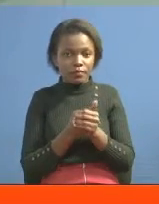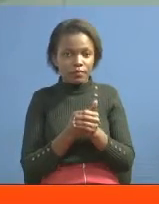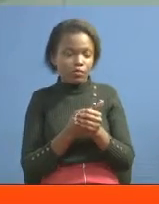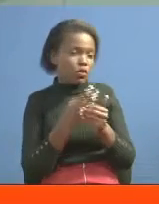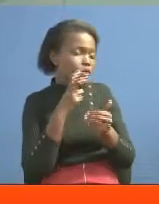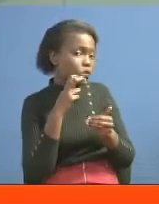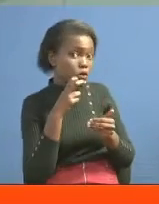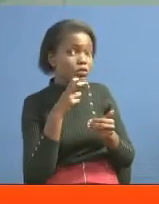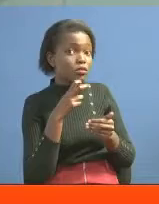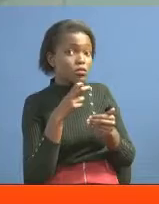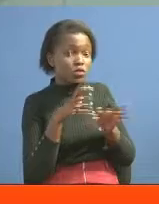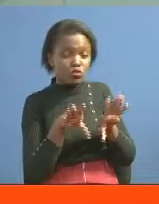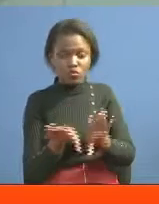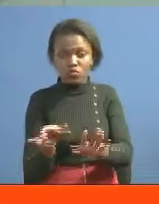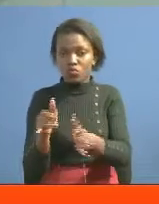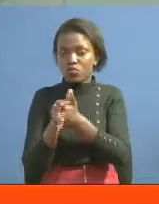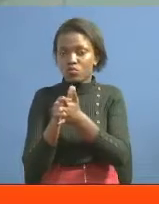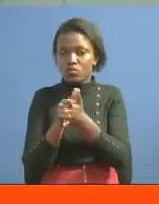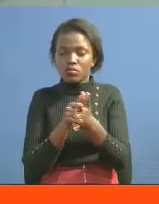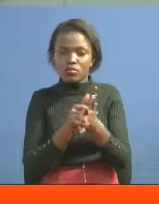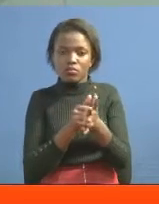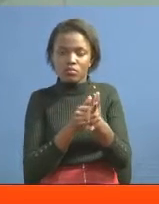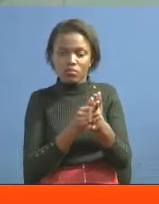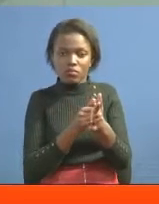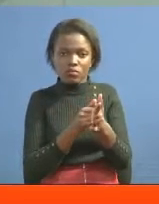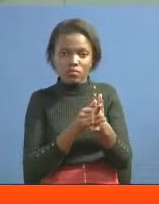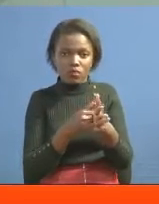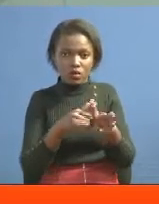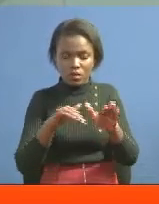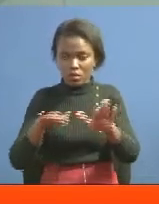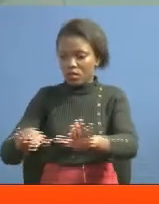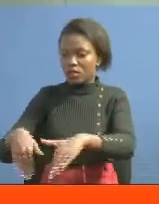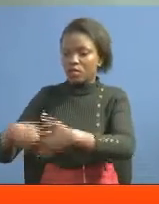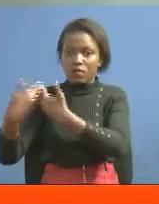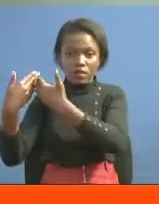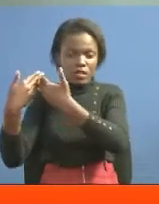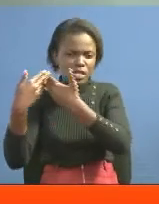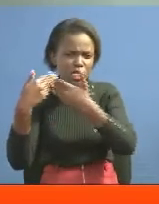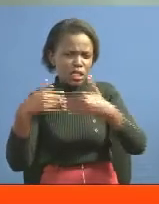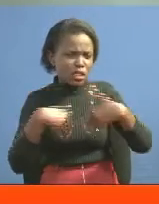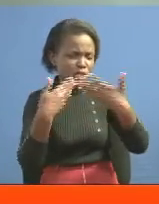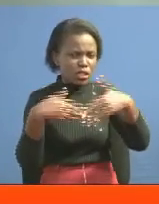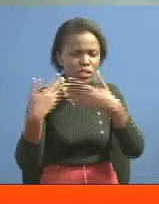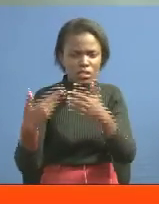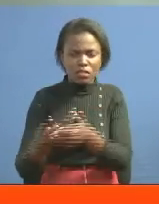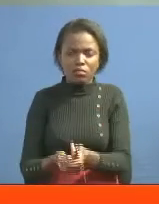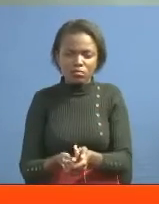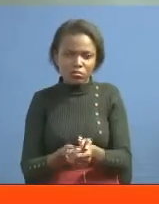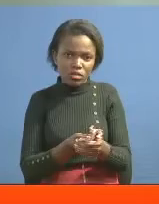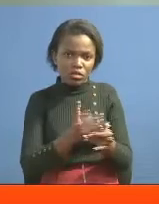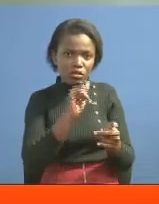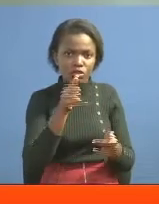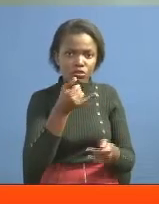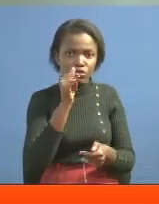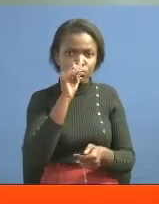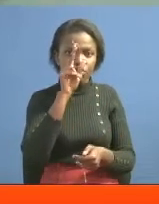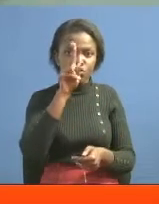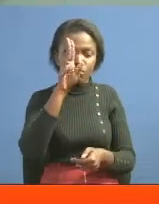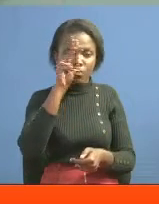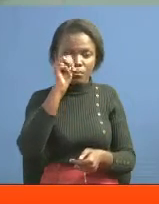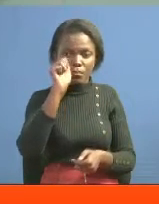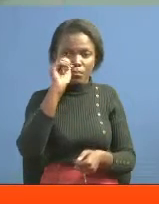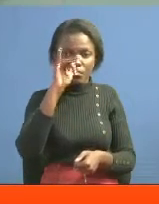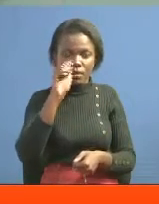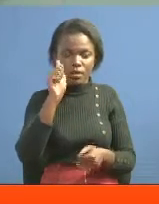for instance, do that. We've seen they've already adjusted to doing deliveries. You know, and so if you look at things like Jumia Food,